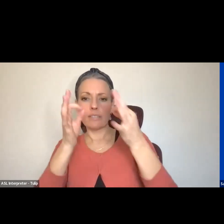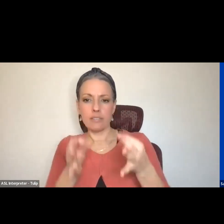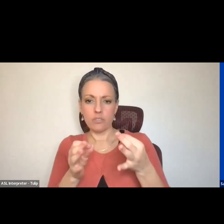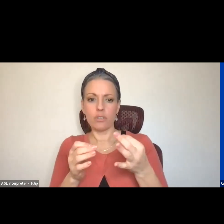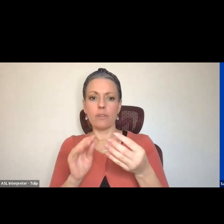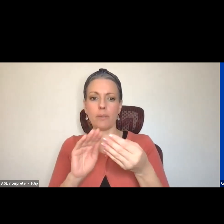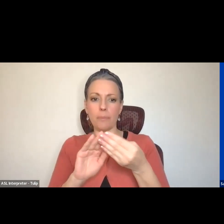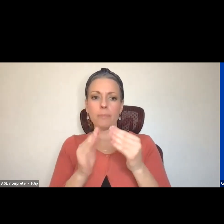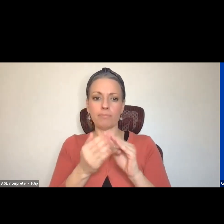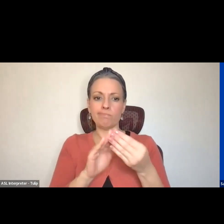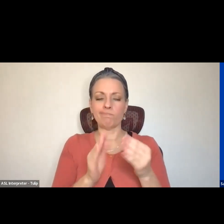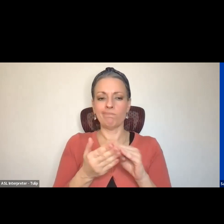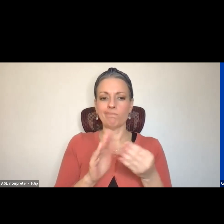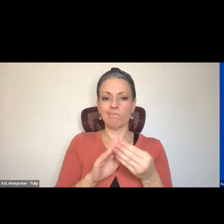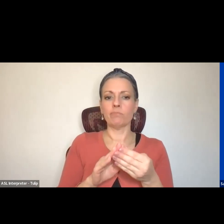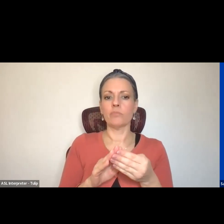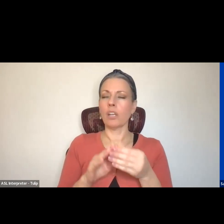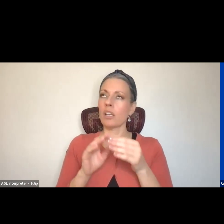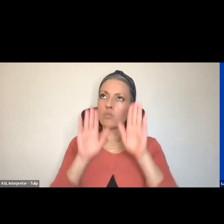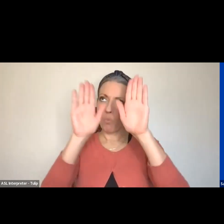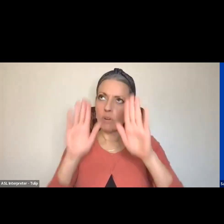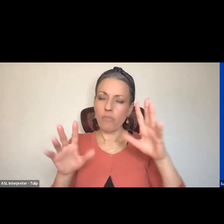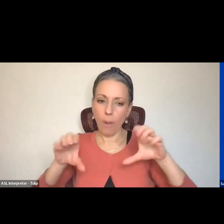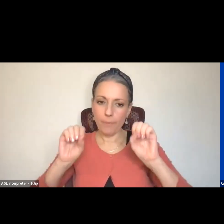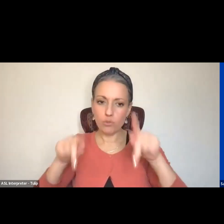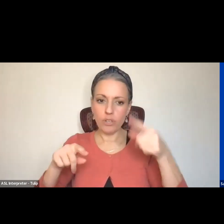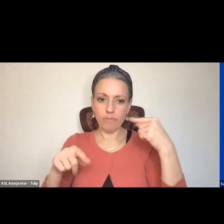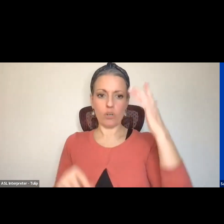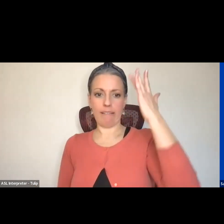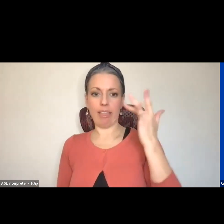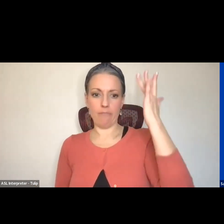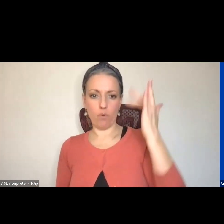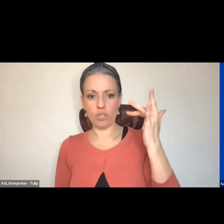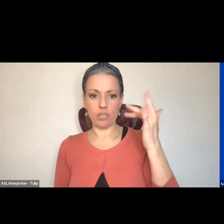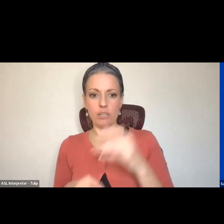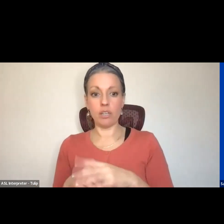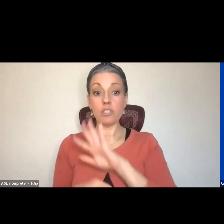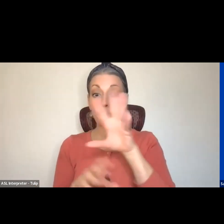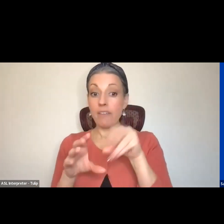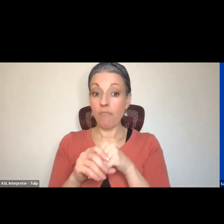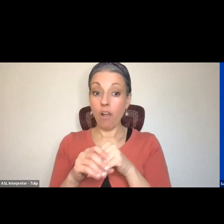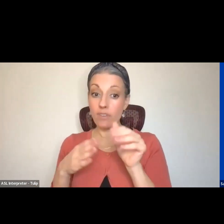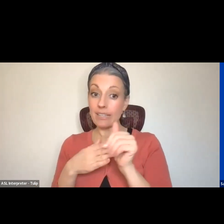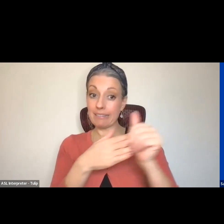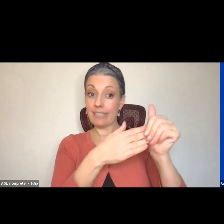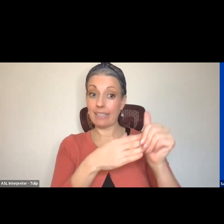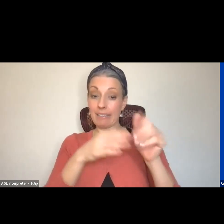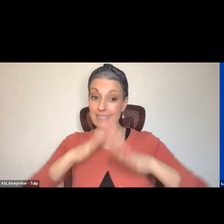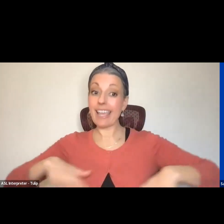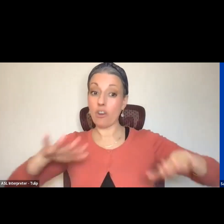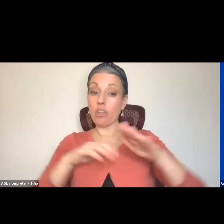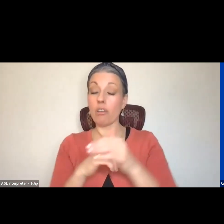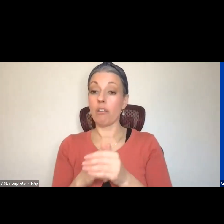populations. And it's such an amazing opportunity for California to be engaging in and leading in this space.